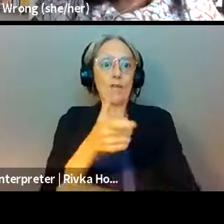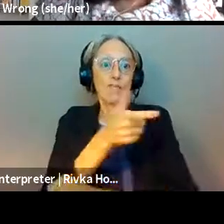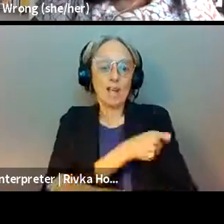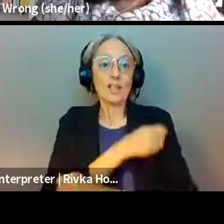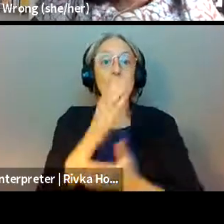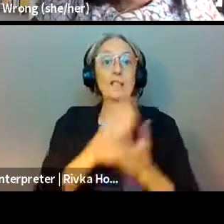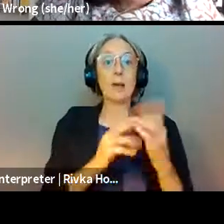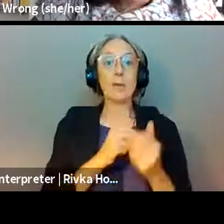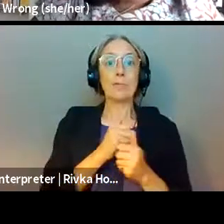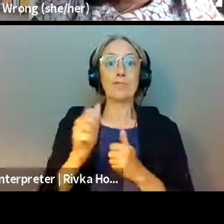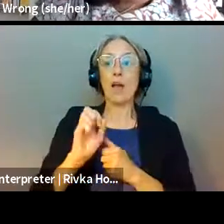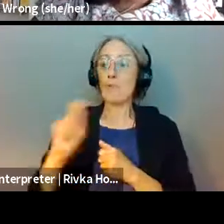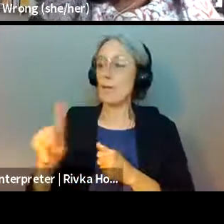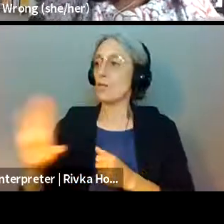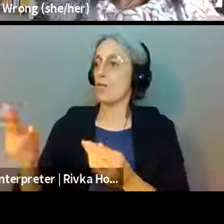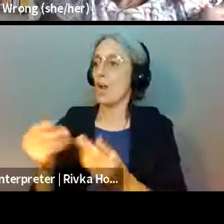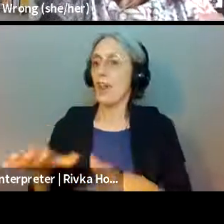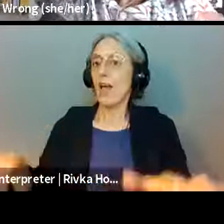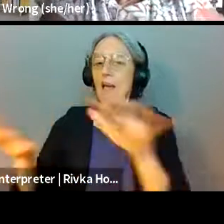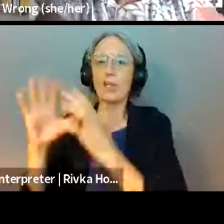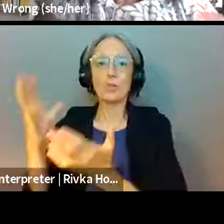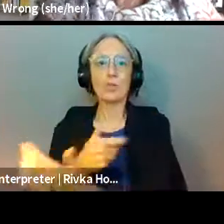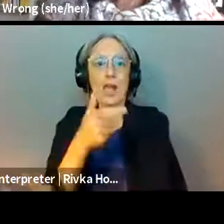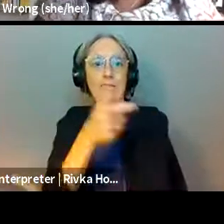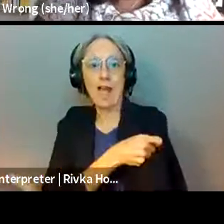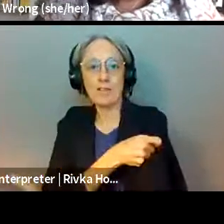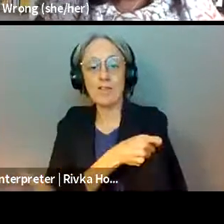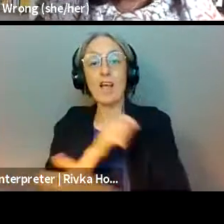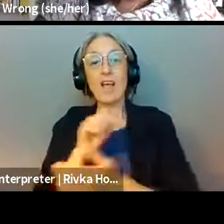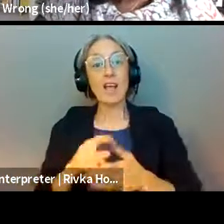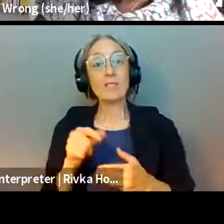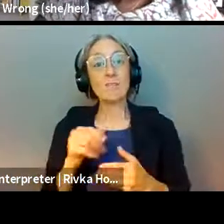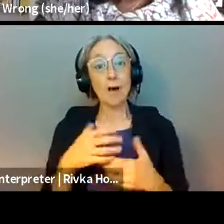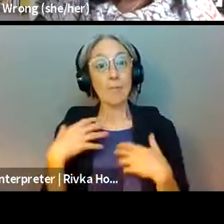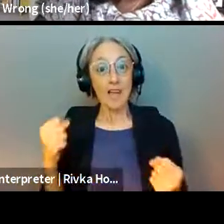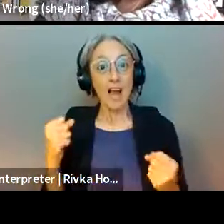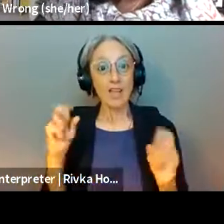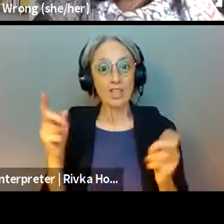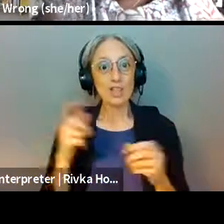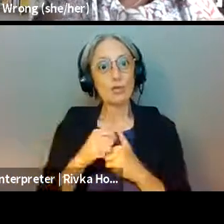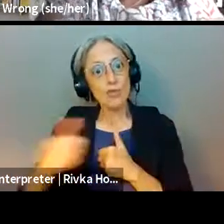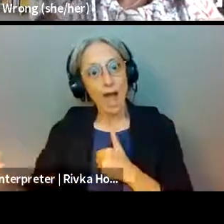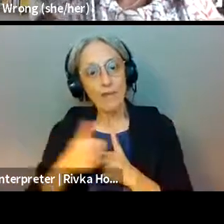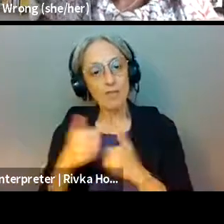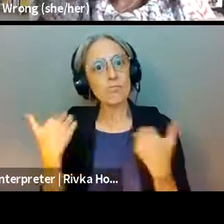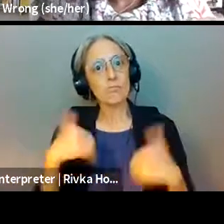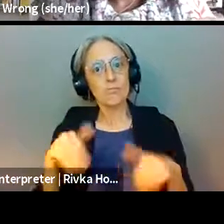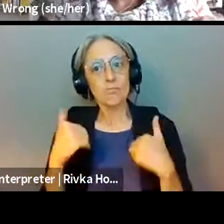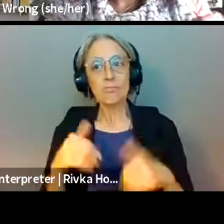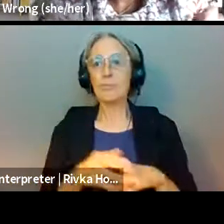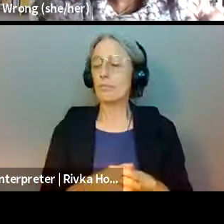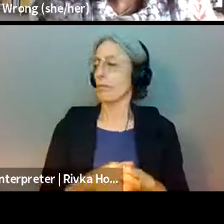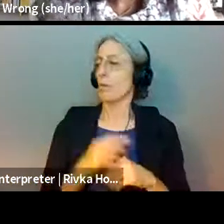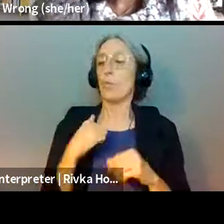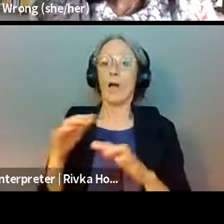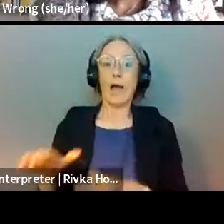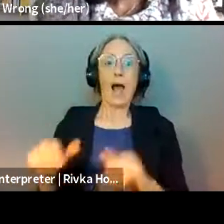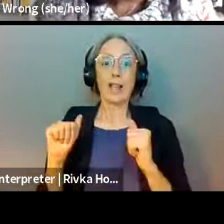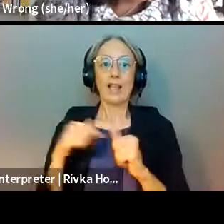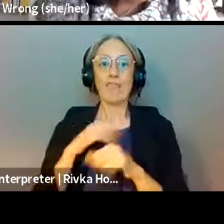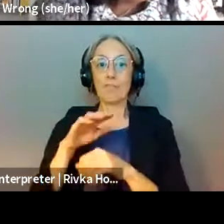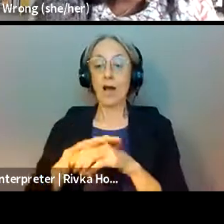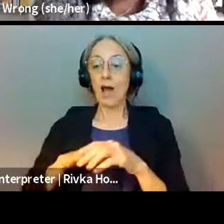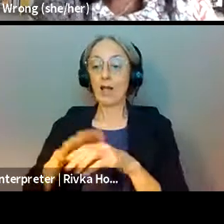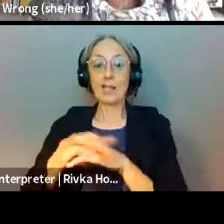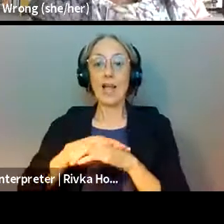to get vaccinated, which was a public health issue. My tribal citizenship doesn't end when I leave my nation's reservation, and